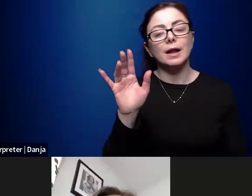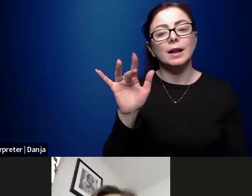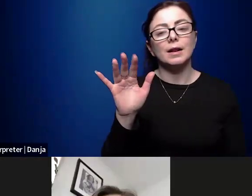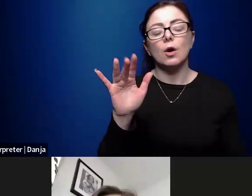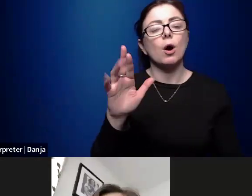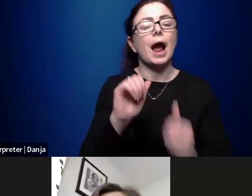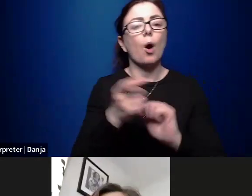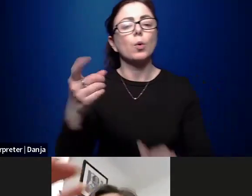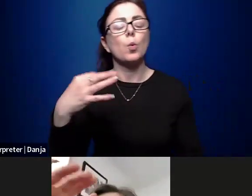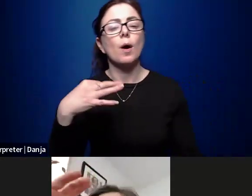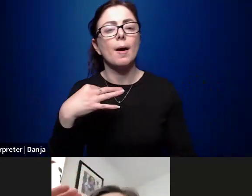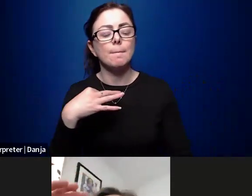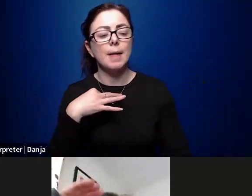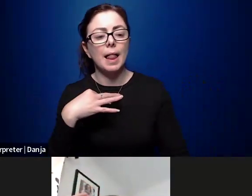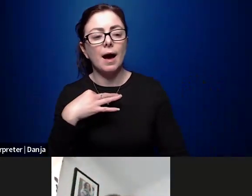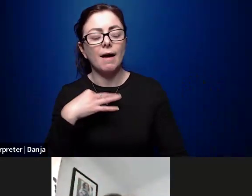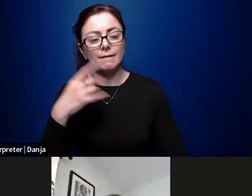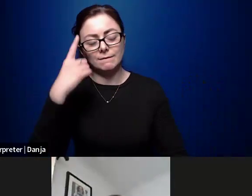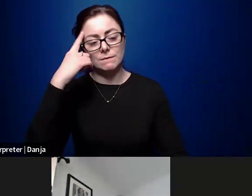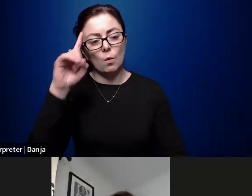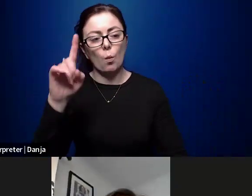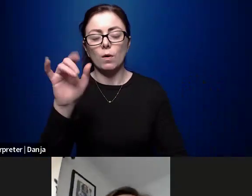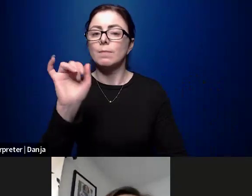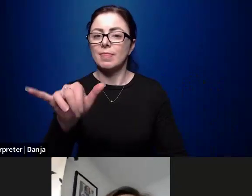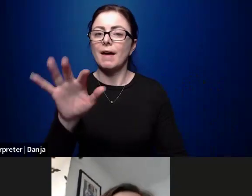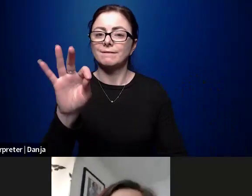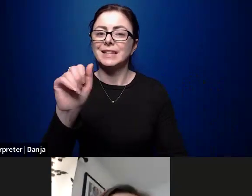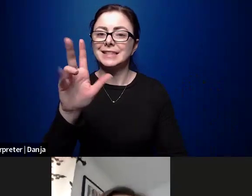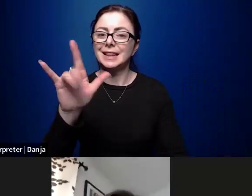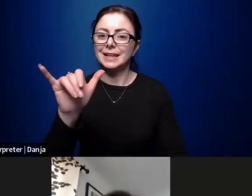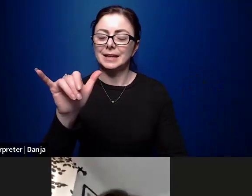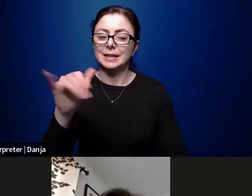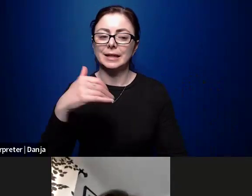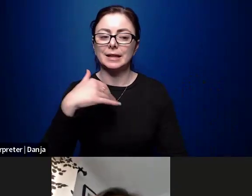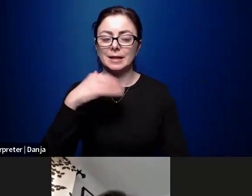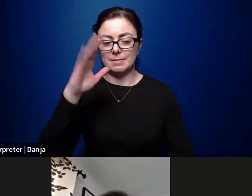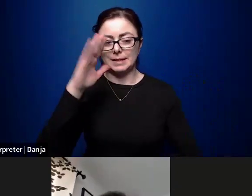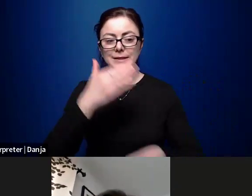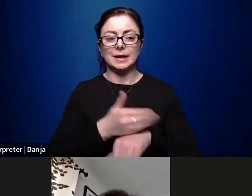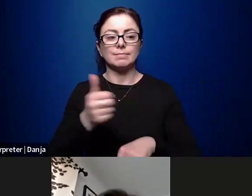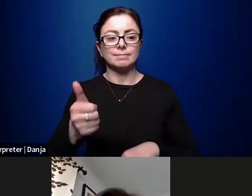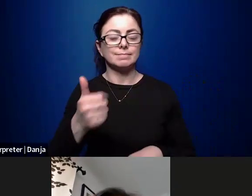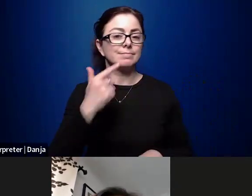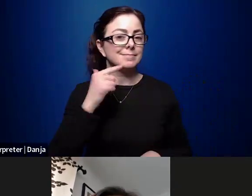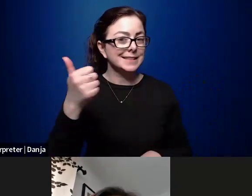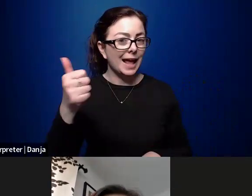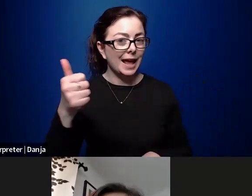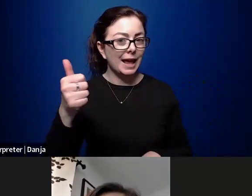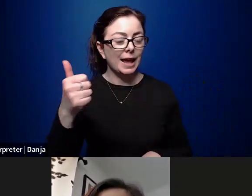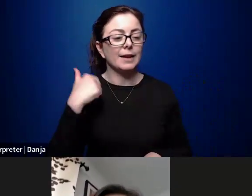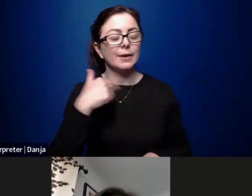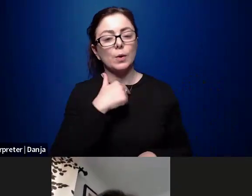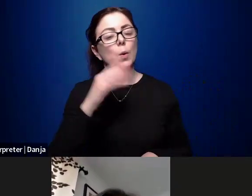for the like the facilities? Because my son is 10 and we just know that he's going to